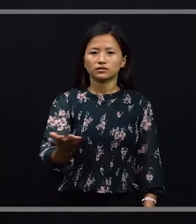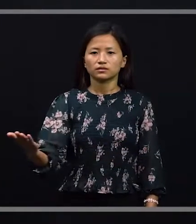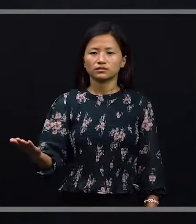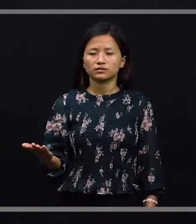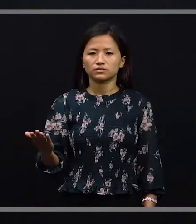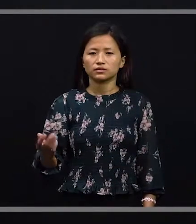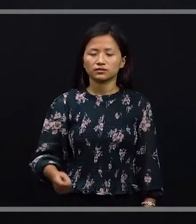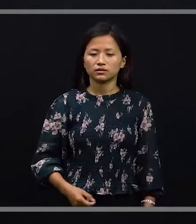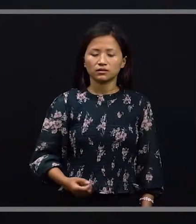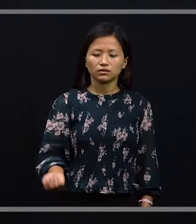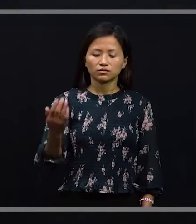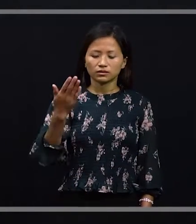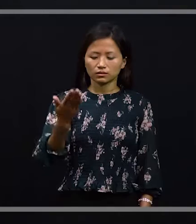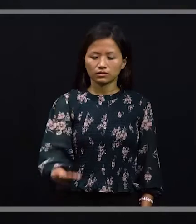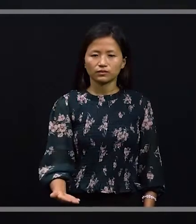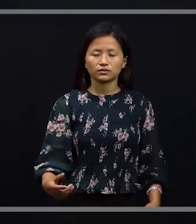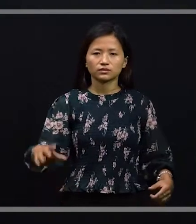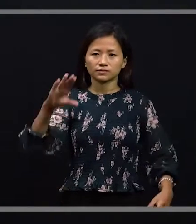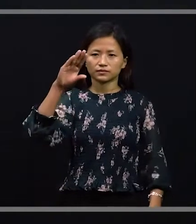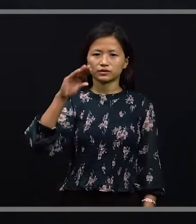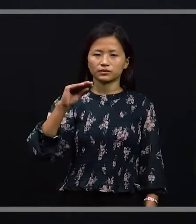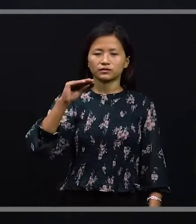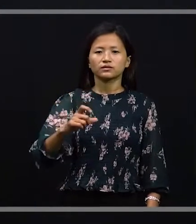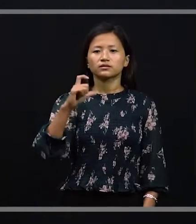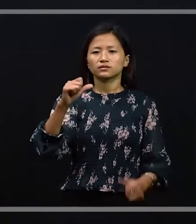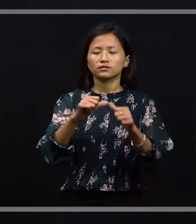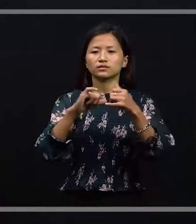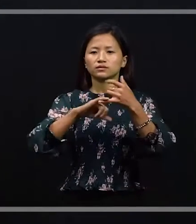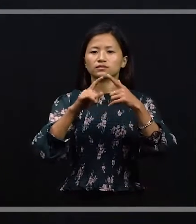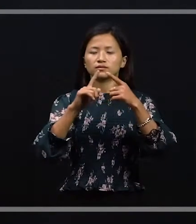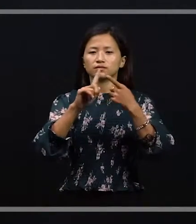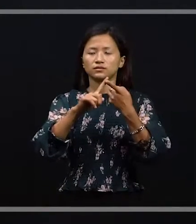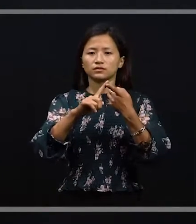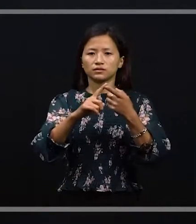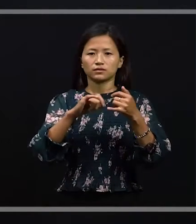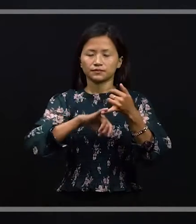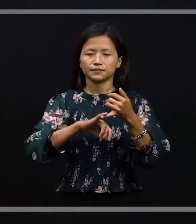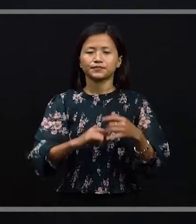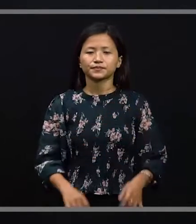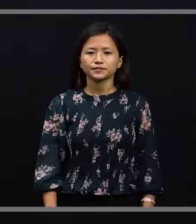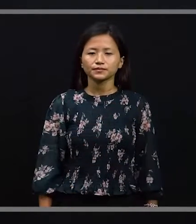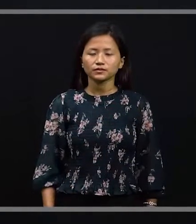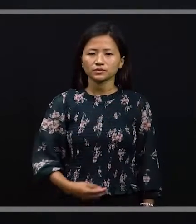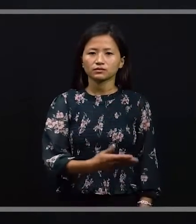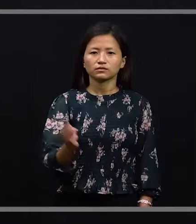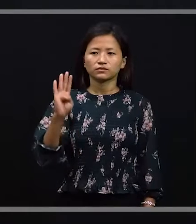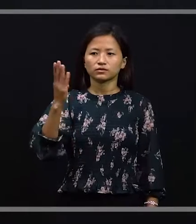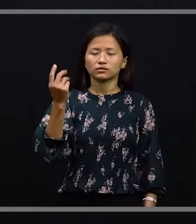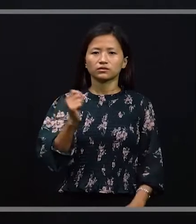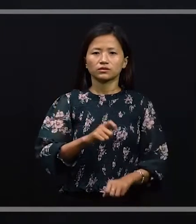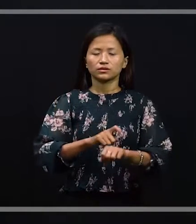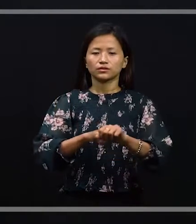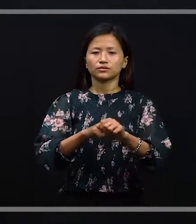coming to the second point, that is the Indian caste system, okay. Now in Indian caste system, there are